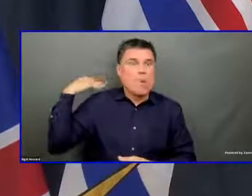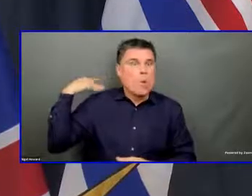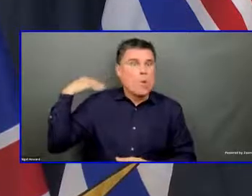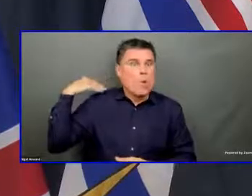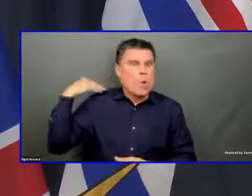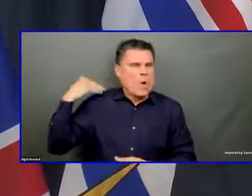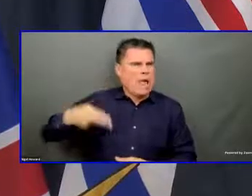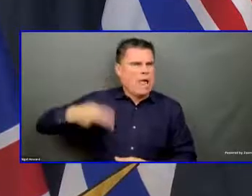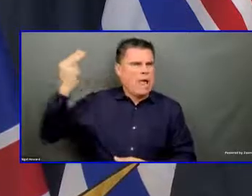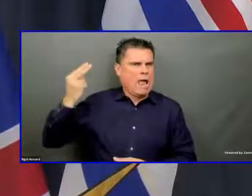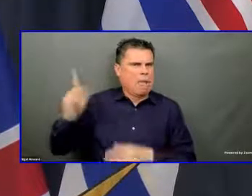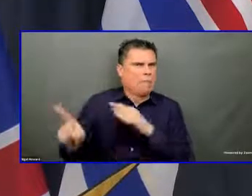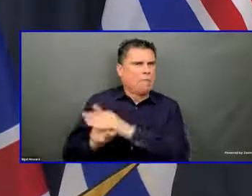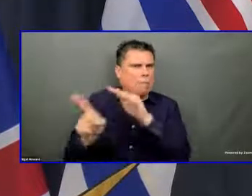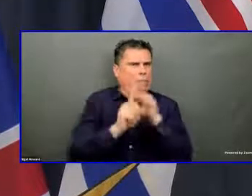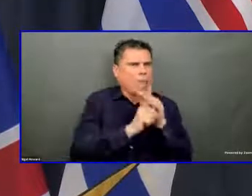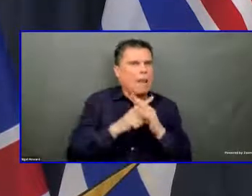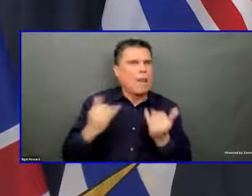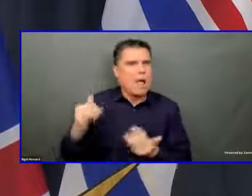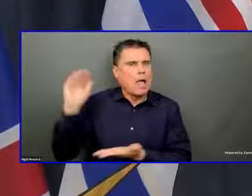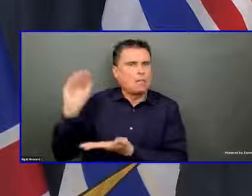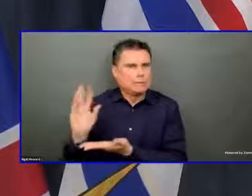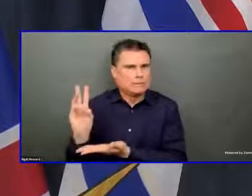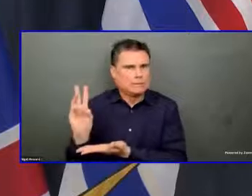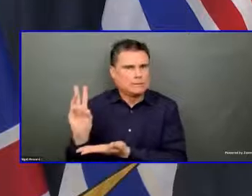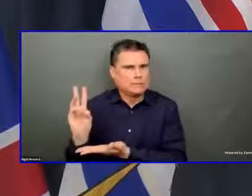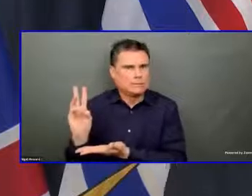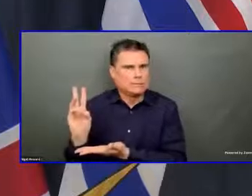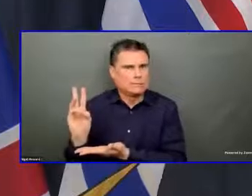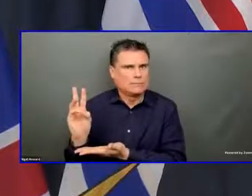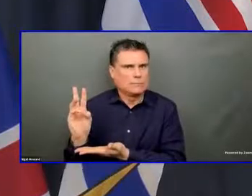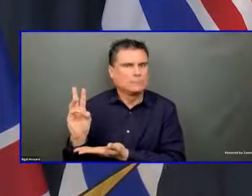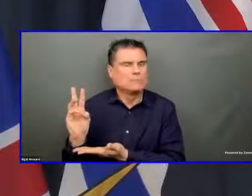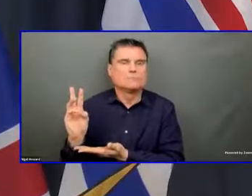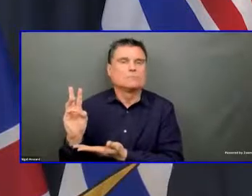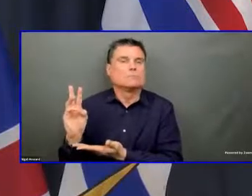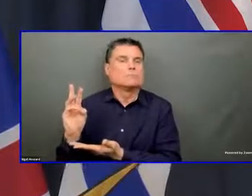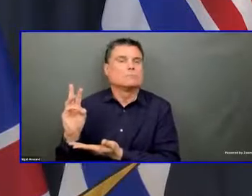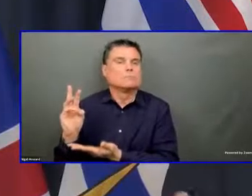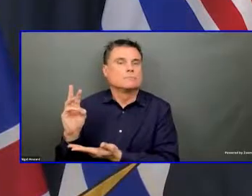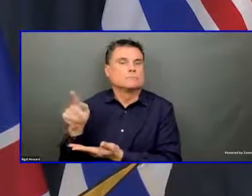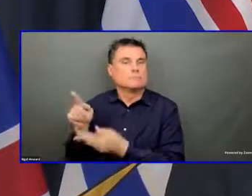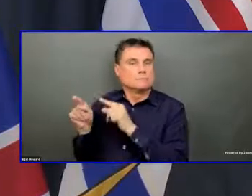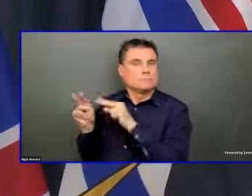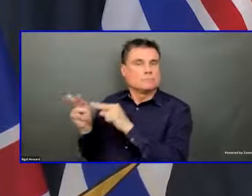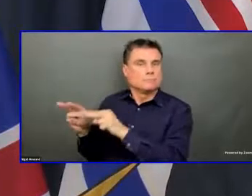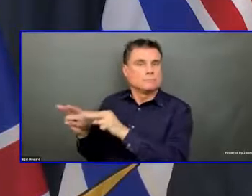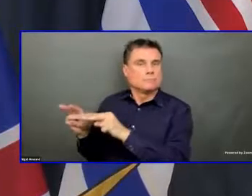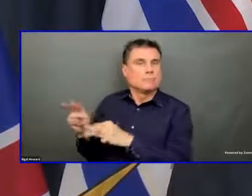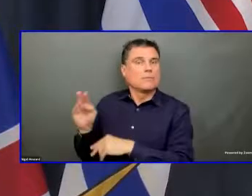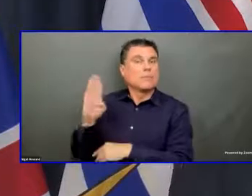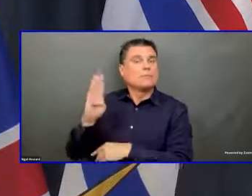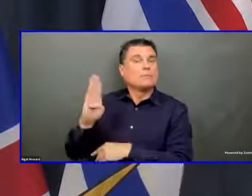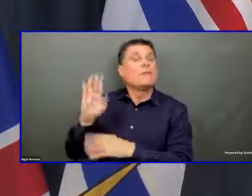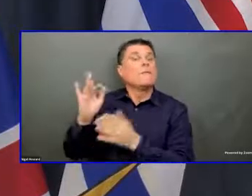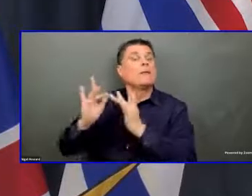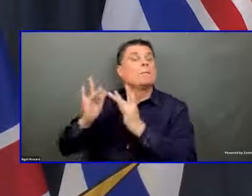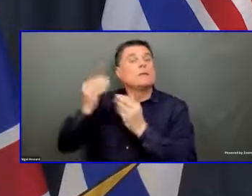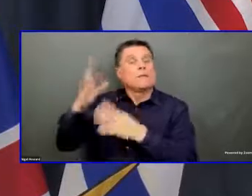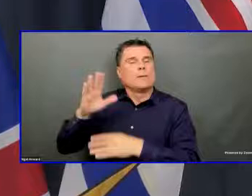for everyone on the BC CDC website. As Dr. Henry has said,